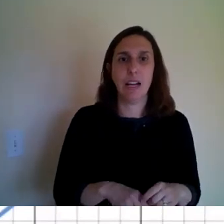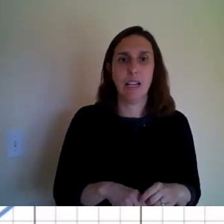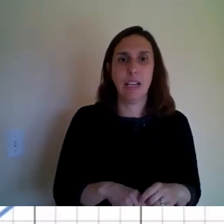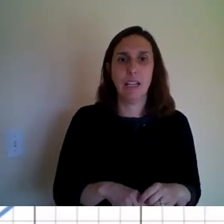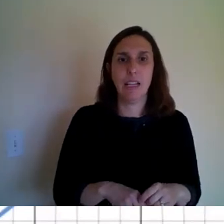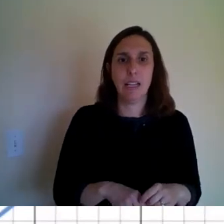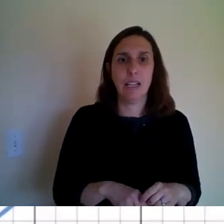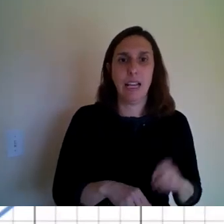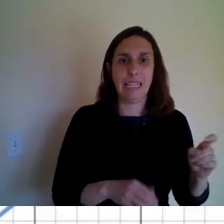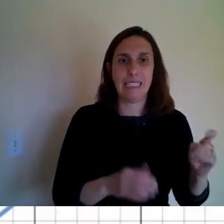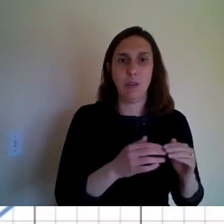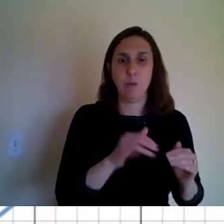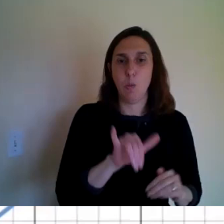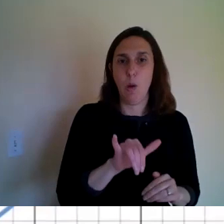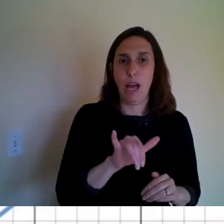plus 2.